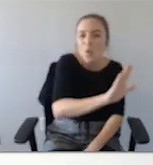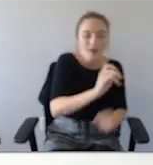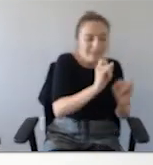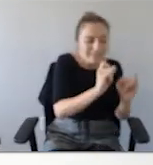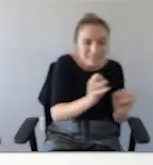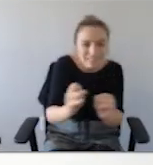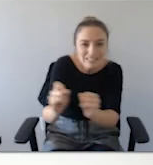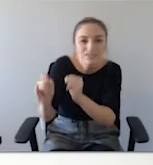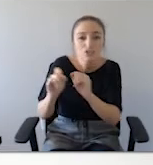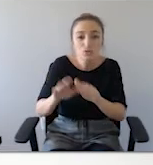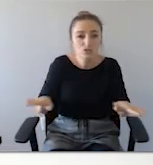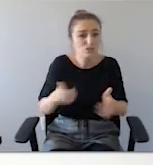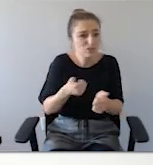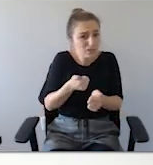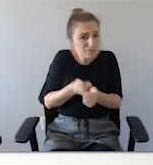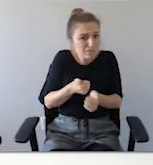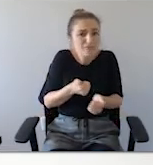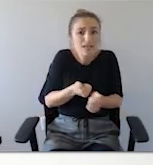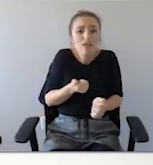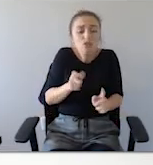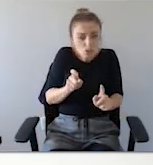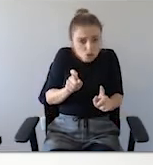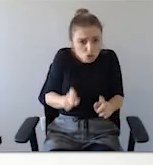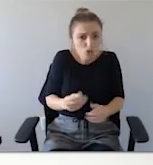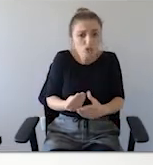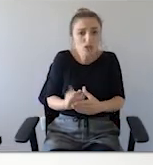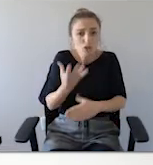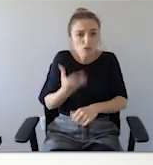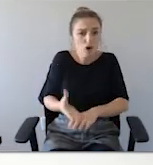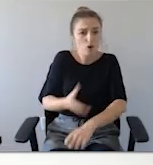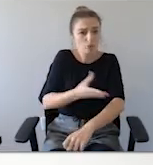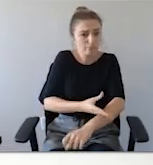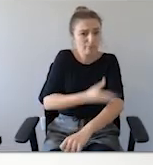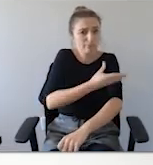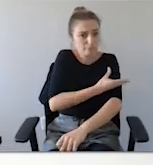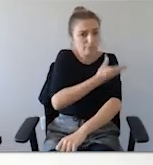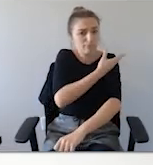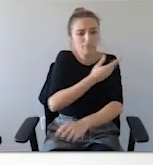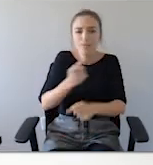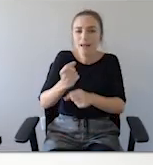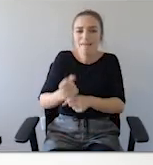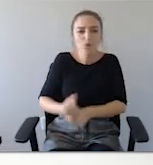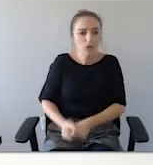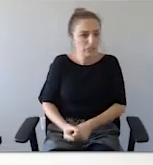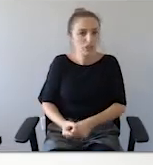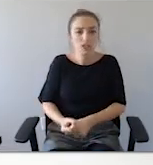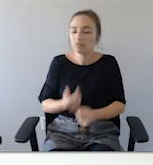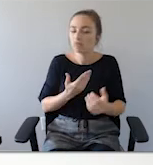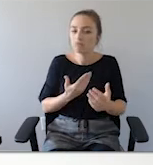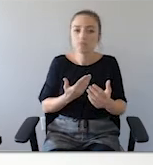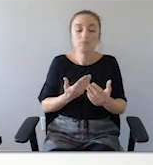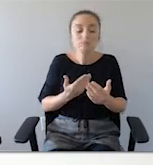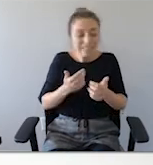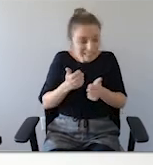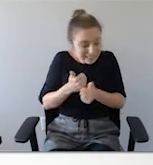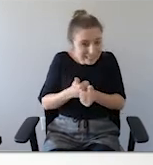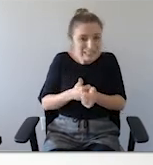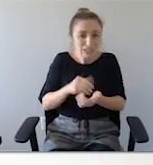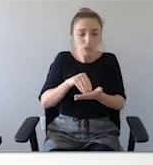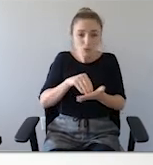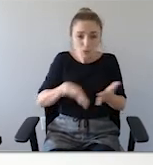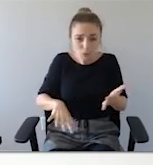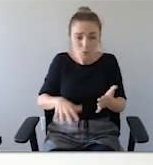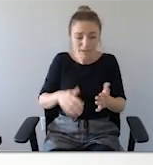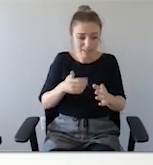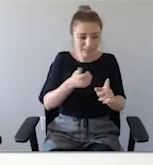their disability, or their eligibility is. That is meaningless information to me. Every student is an individual. Every student has the